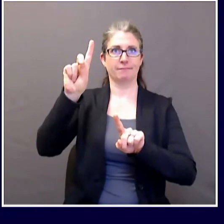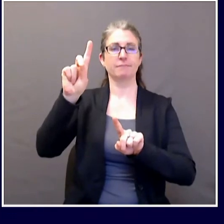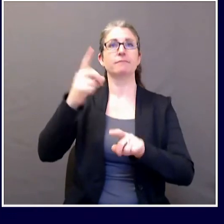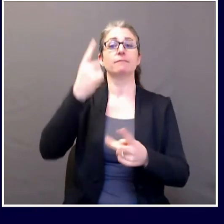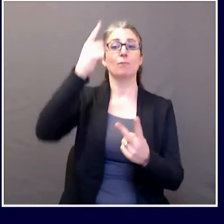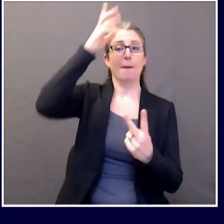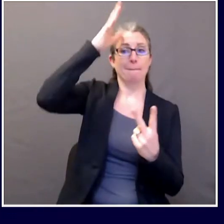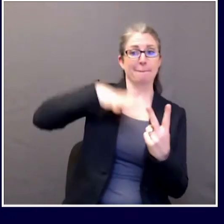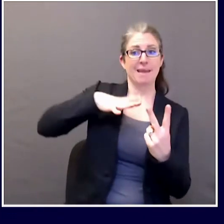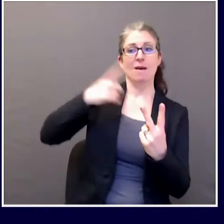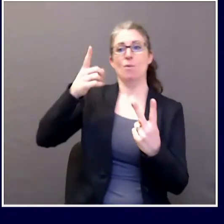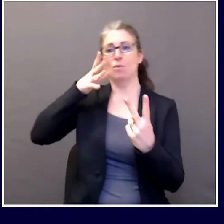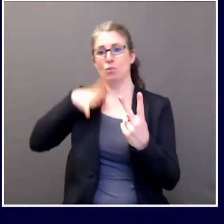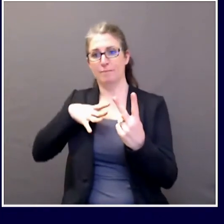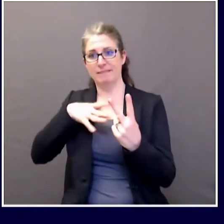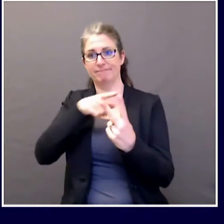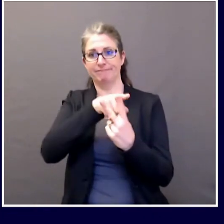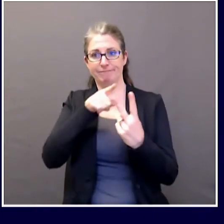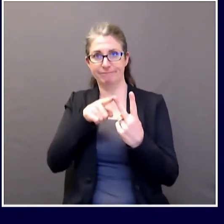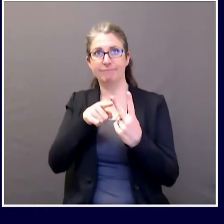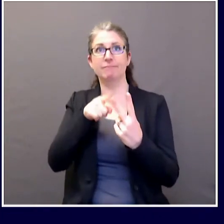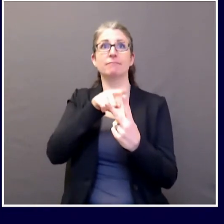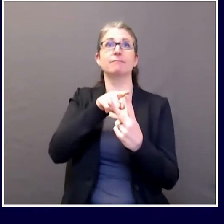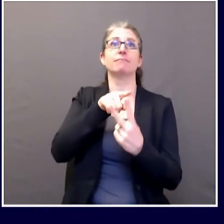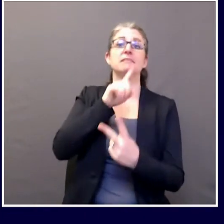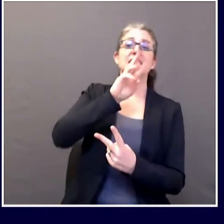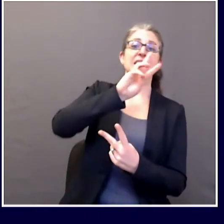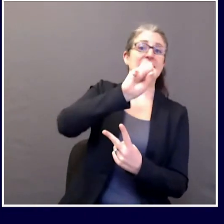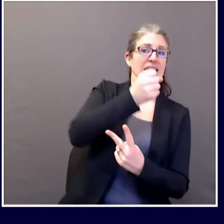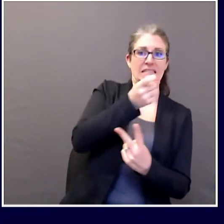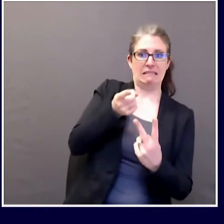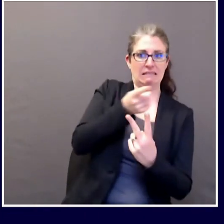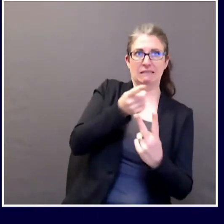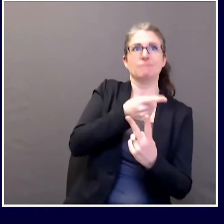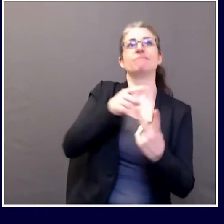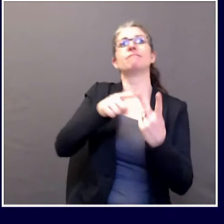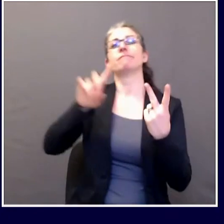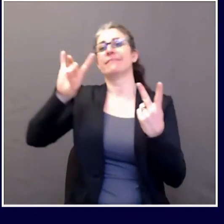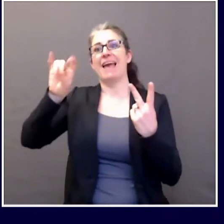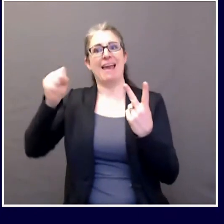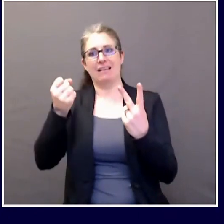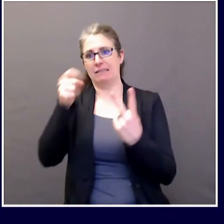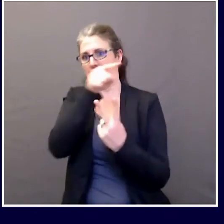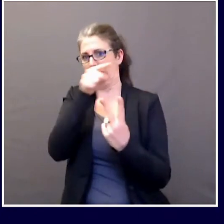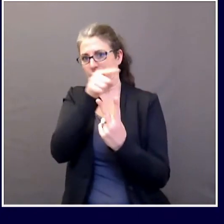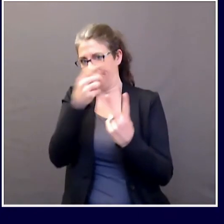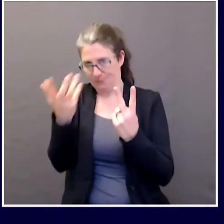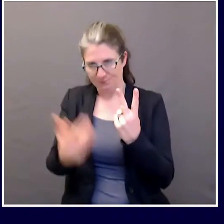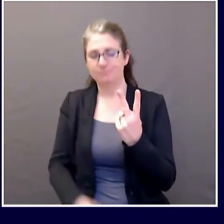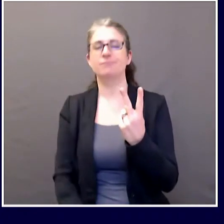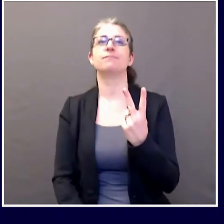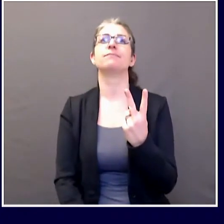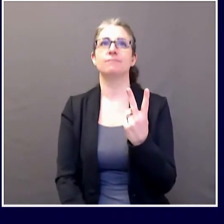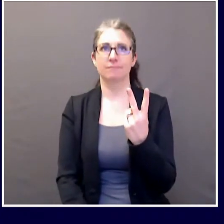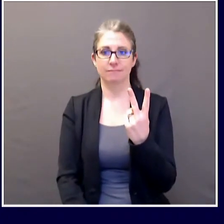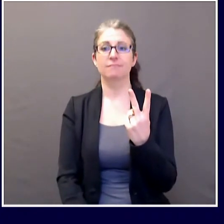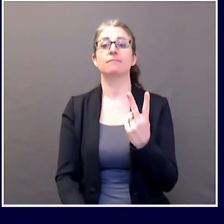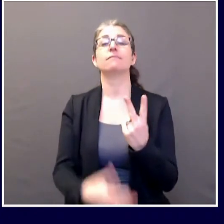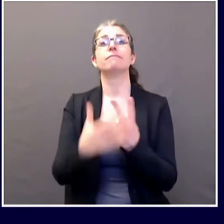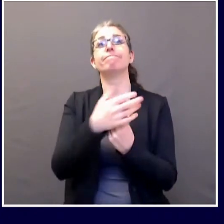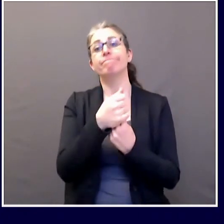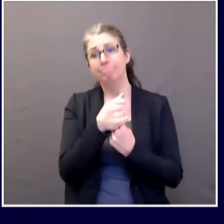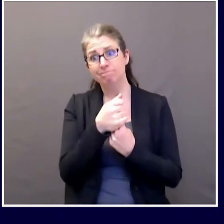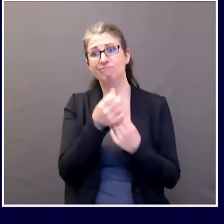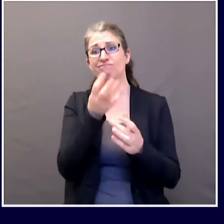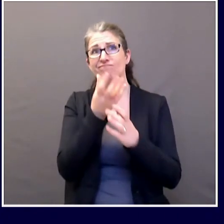in their 60s, the other was in their 80s. Their passings come a day after the United